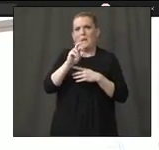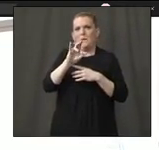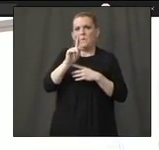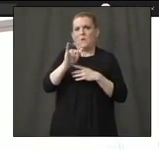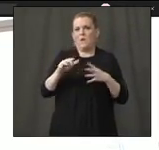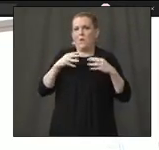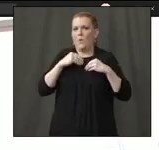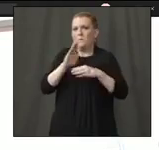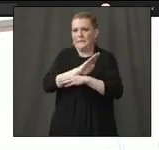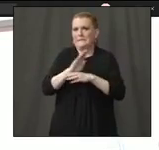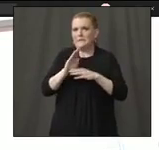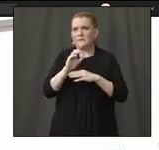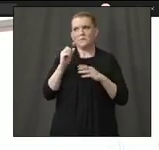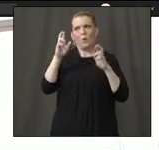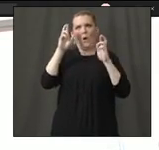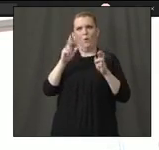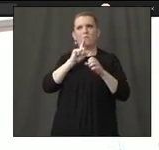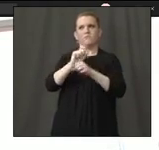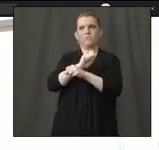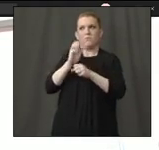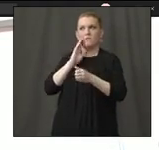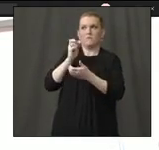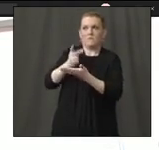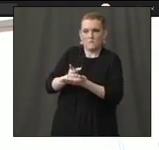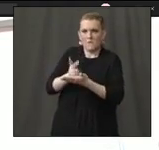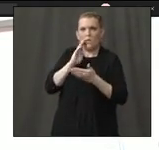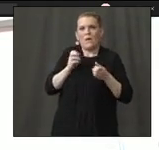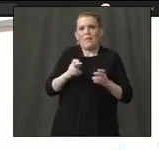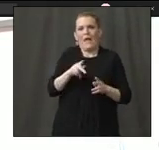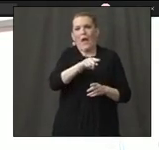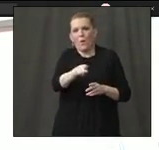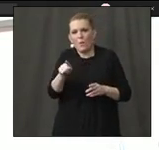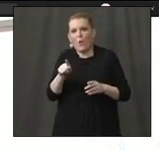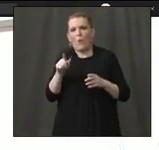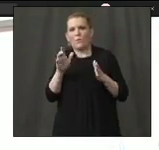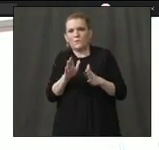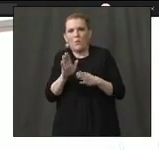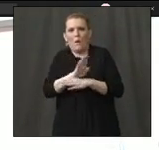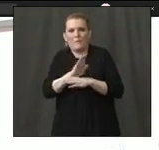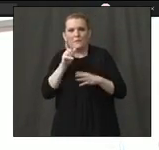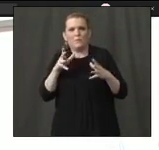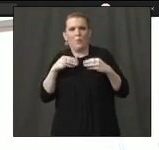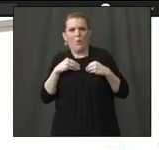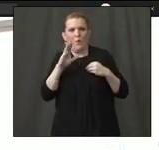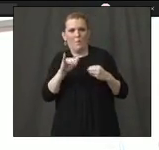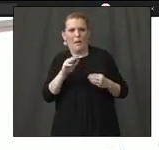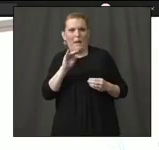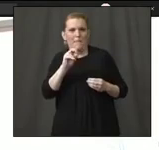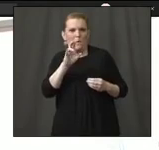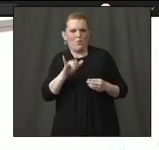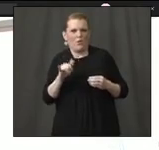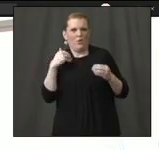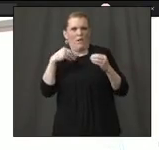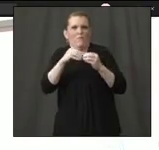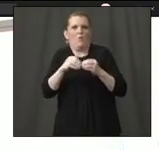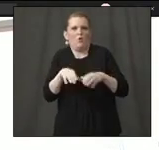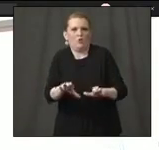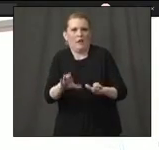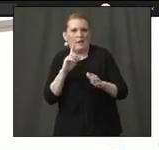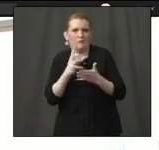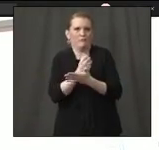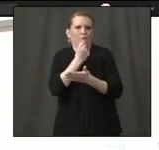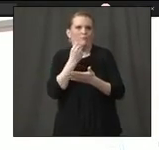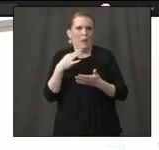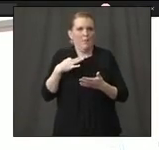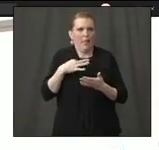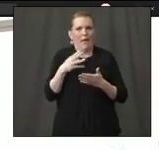those communities in this round. But again, it definitely is going to take a coordinated effort on the state's front and working